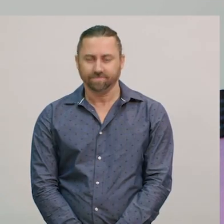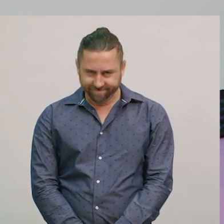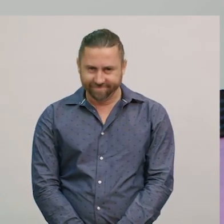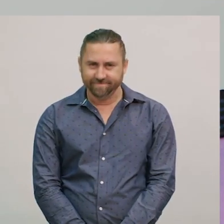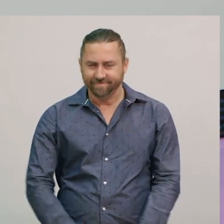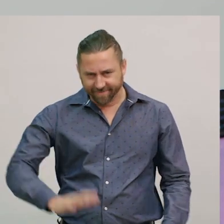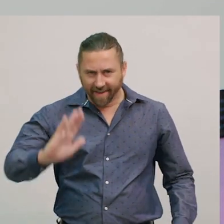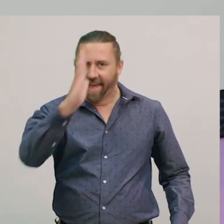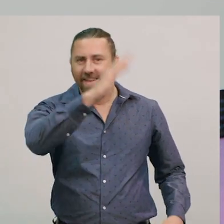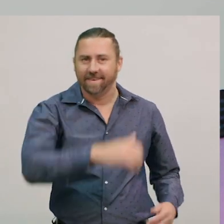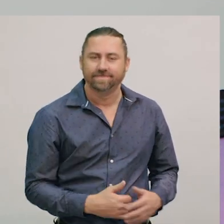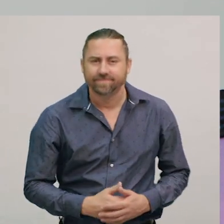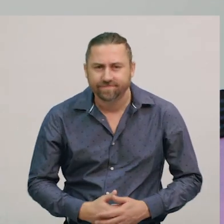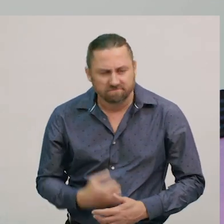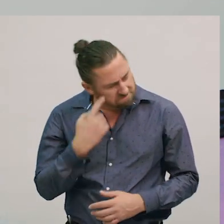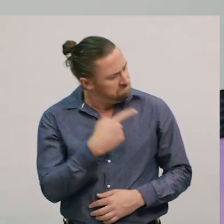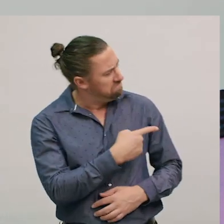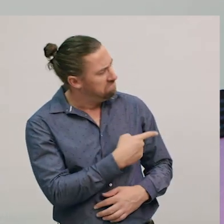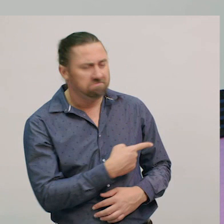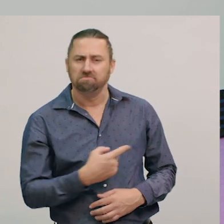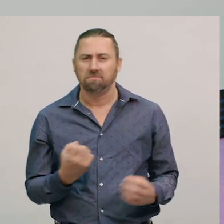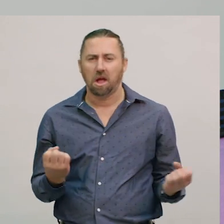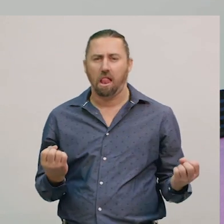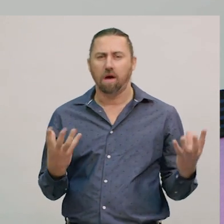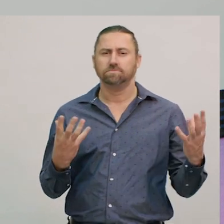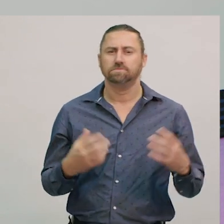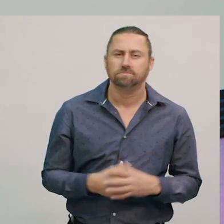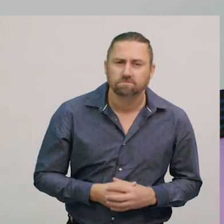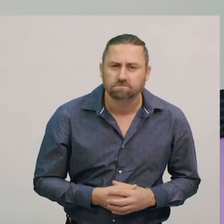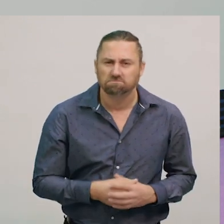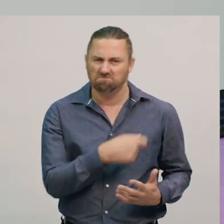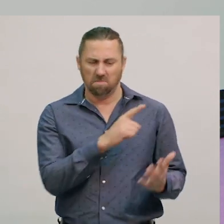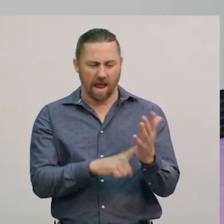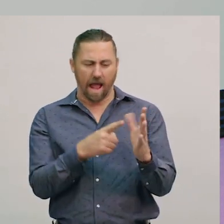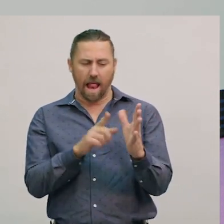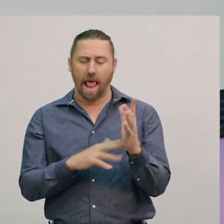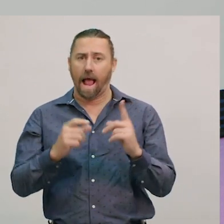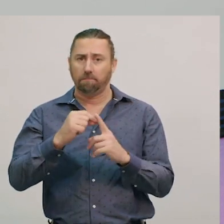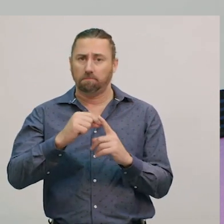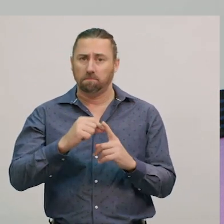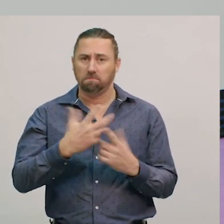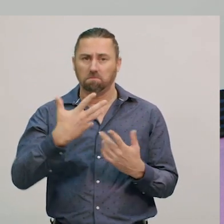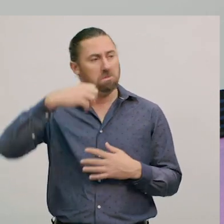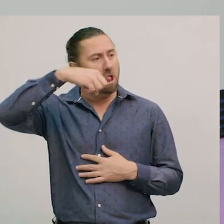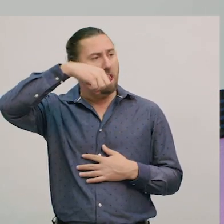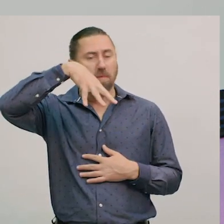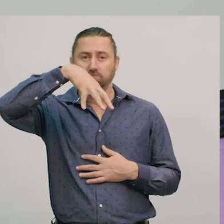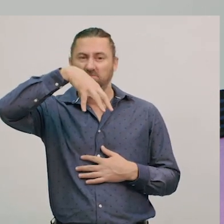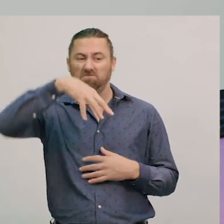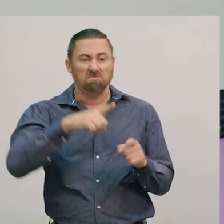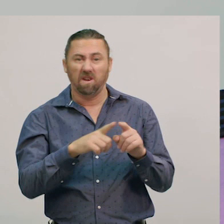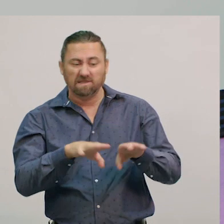G'day. Take a look at these 2 lights. One is a lamp, like we might have on our